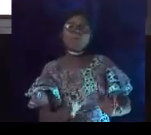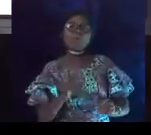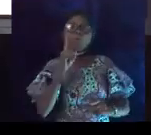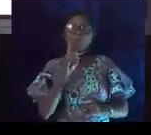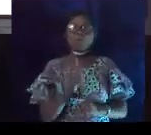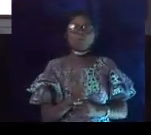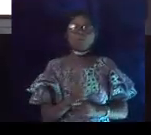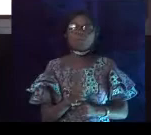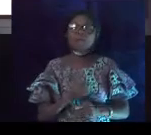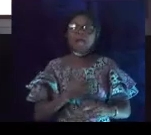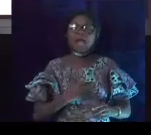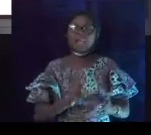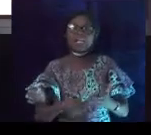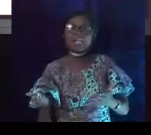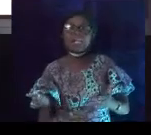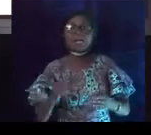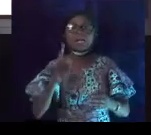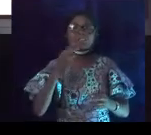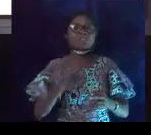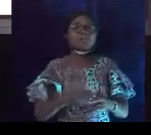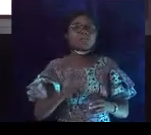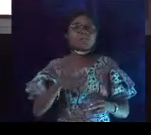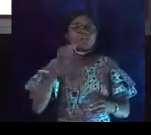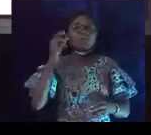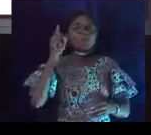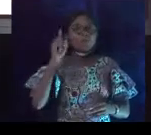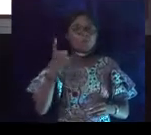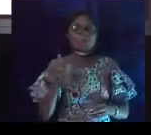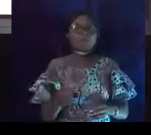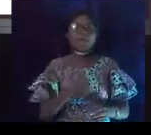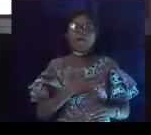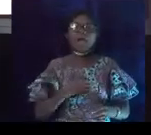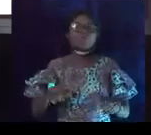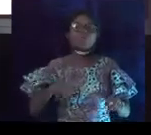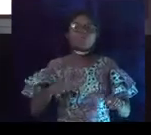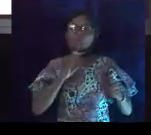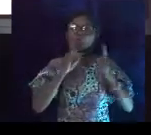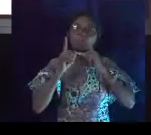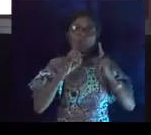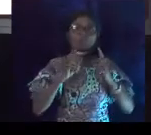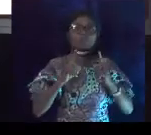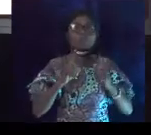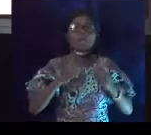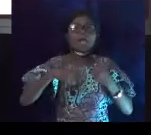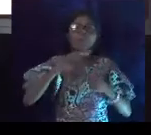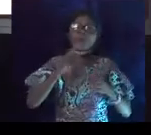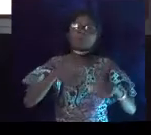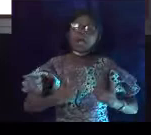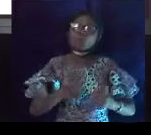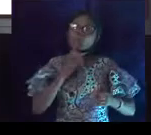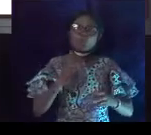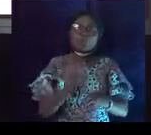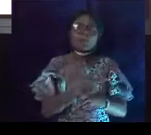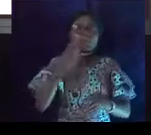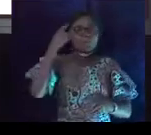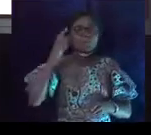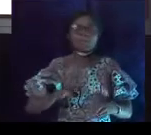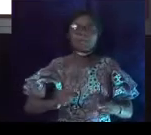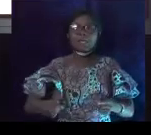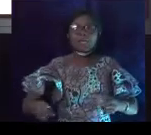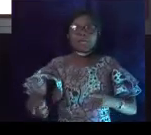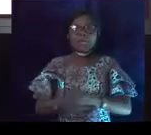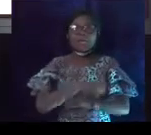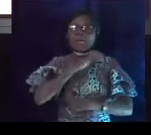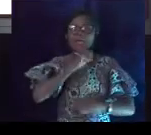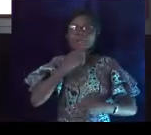Goers mash, yes. Broiler starter mash, and layers mash. And we also talked about how to take care of